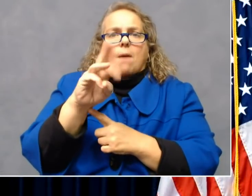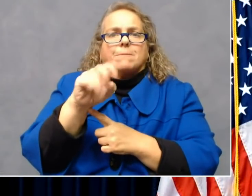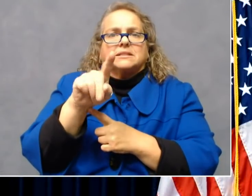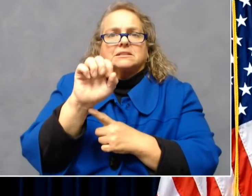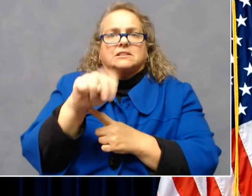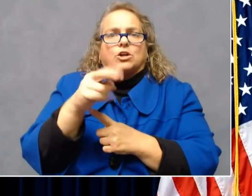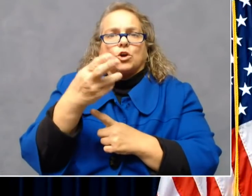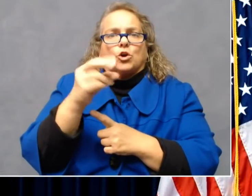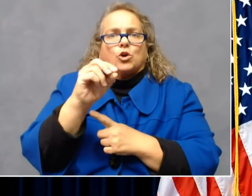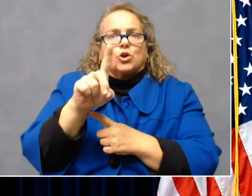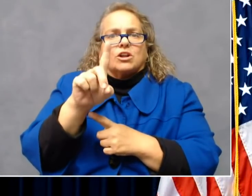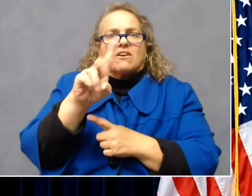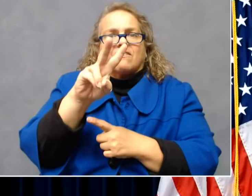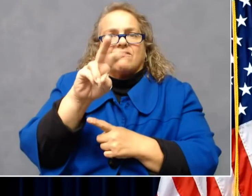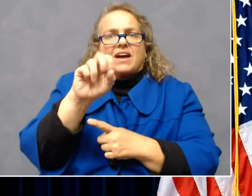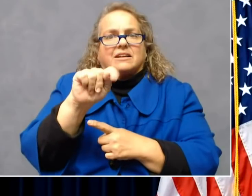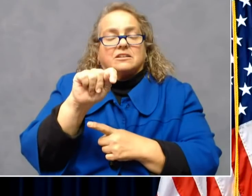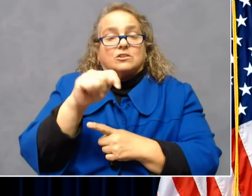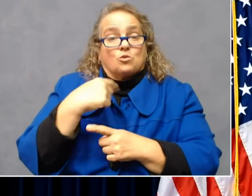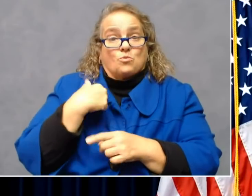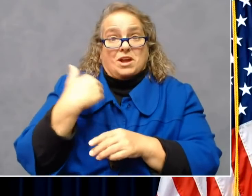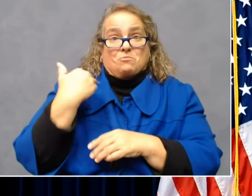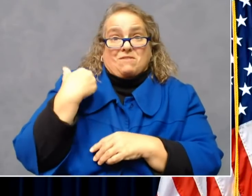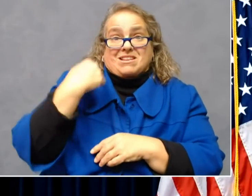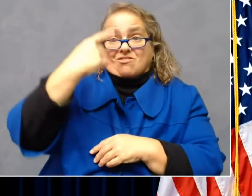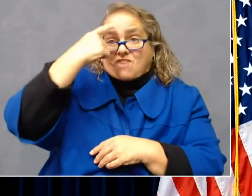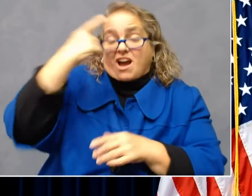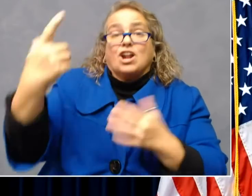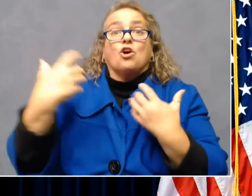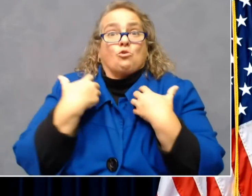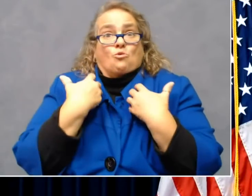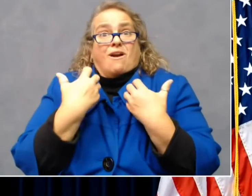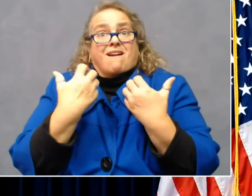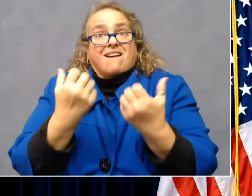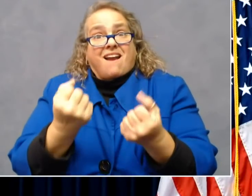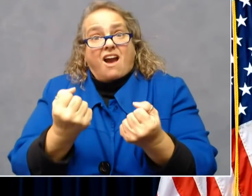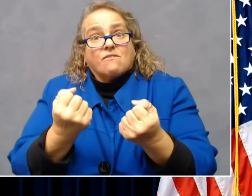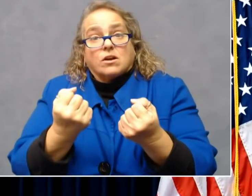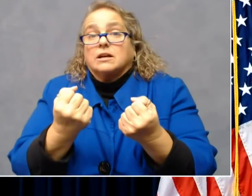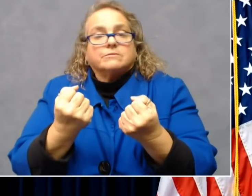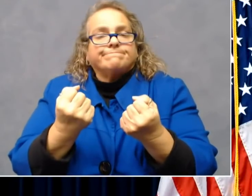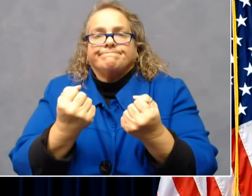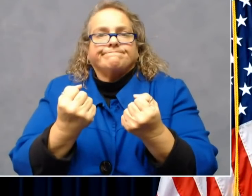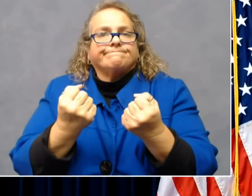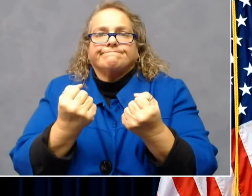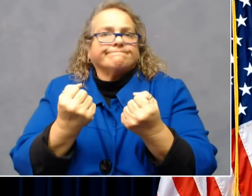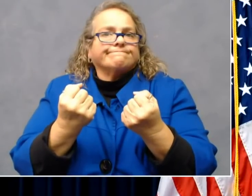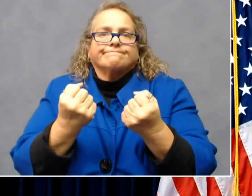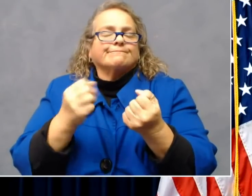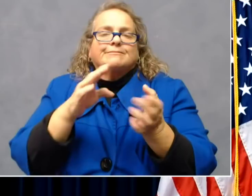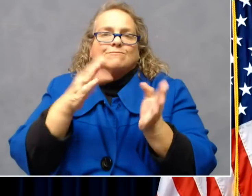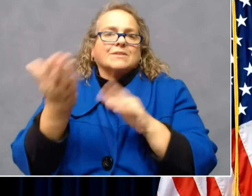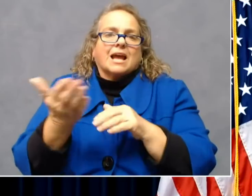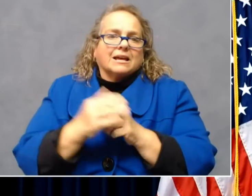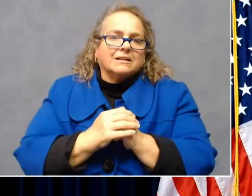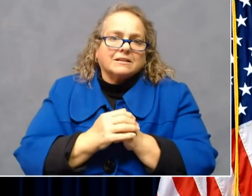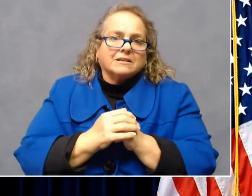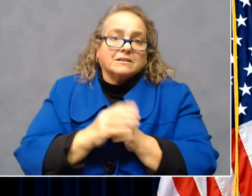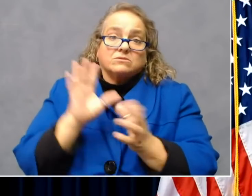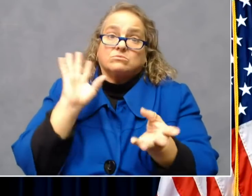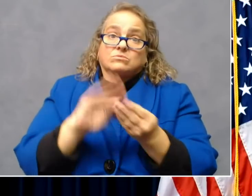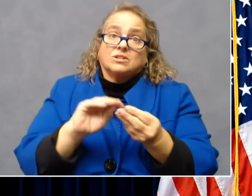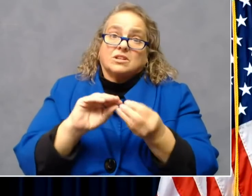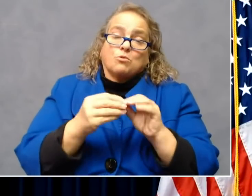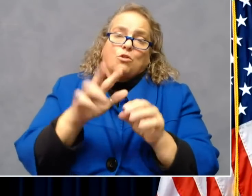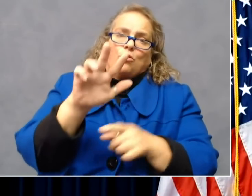thought that he was recovered and was going to recover, but has since died. That's 31. 31 veterans